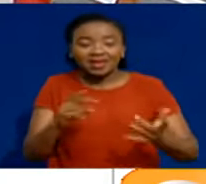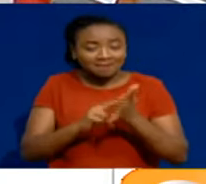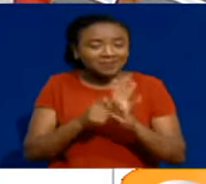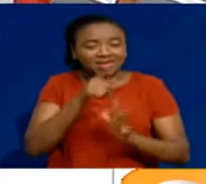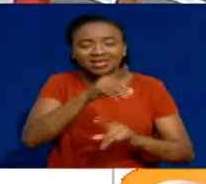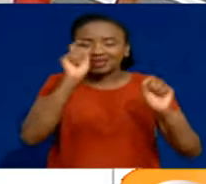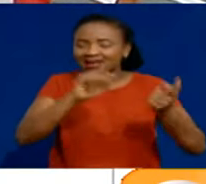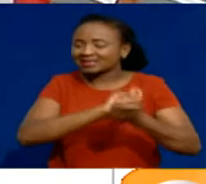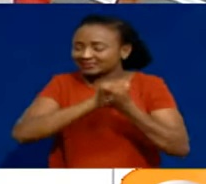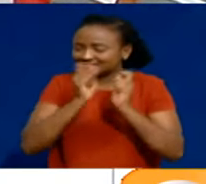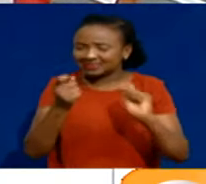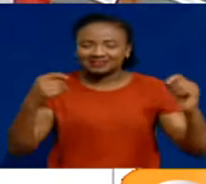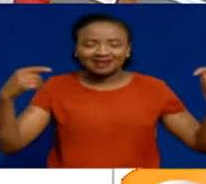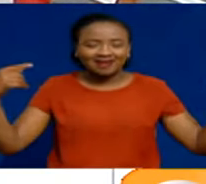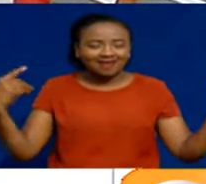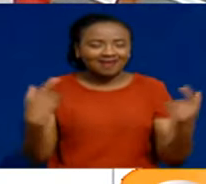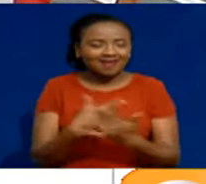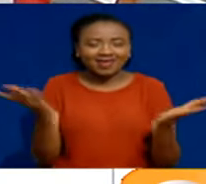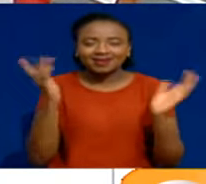any time